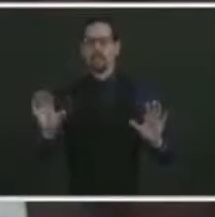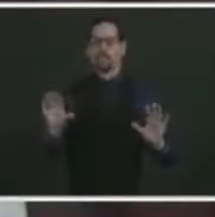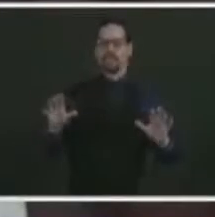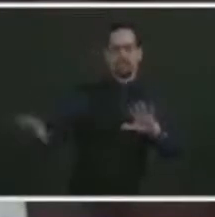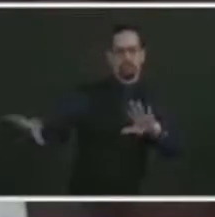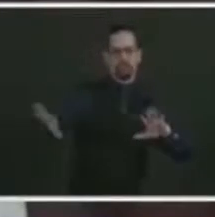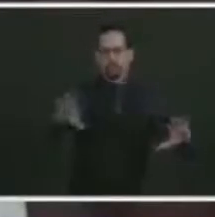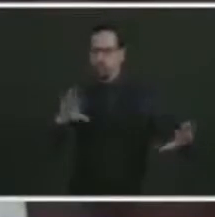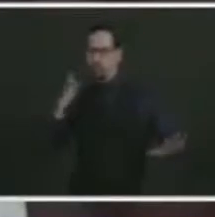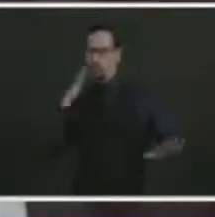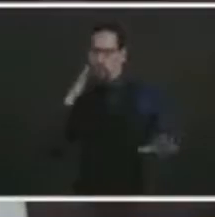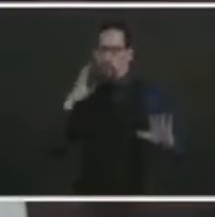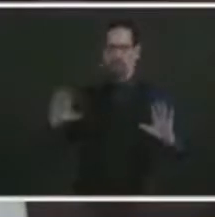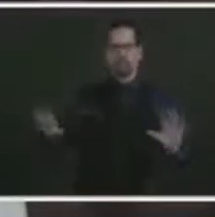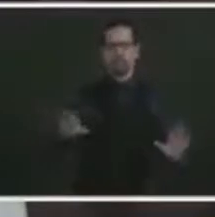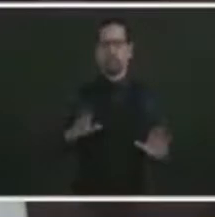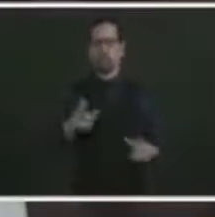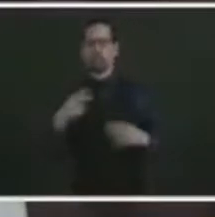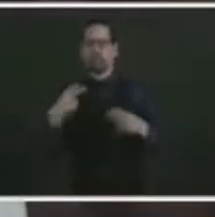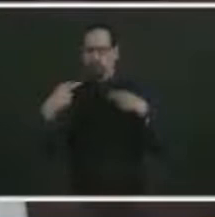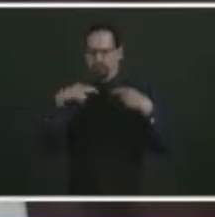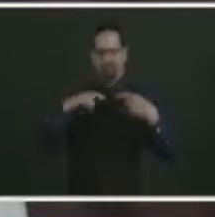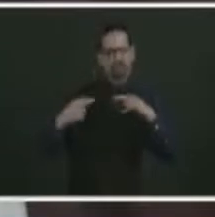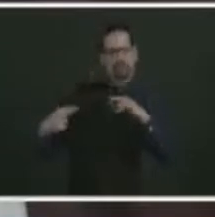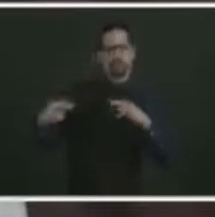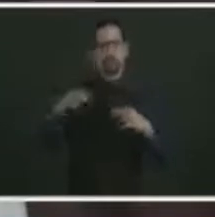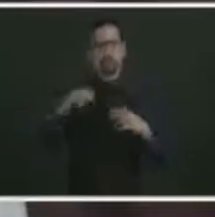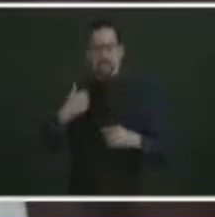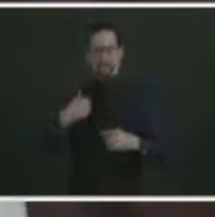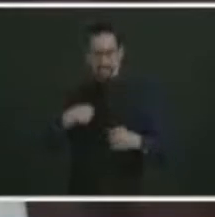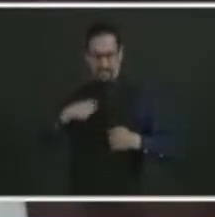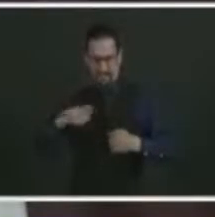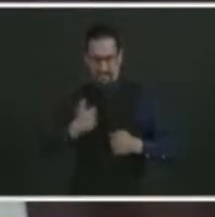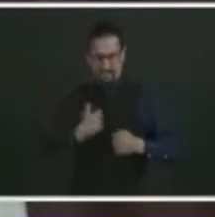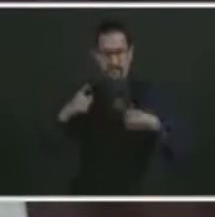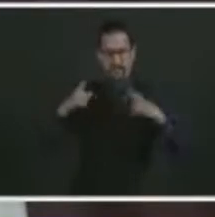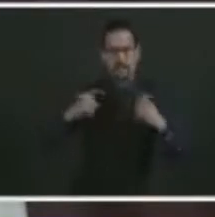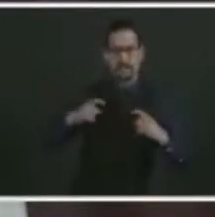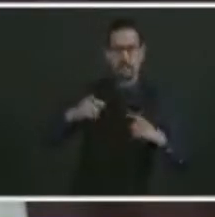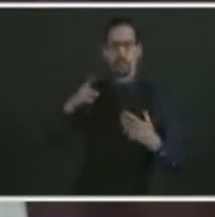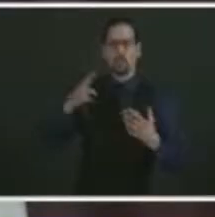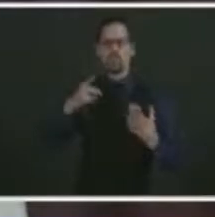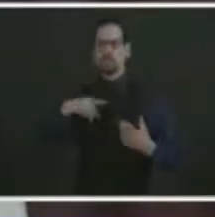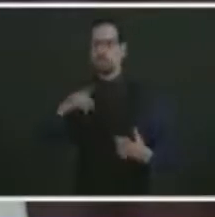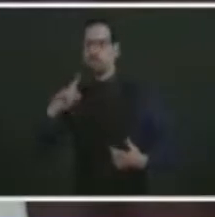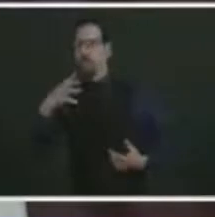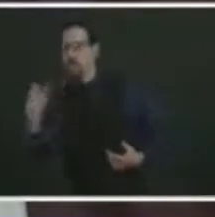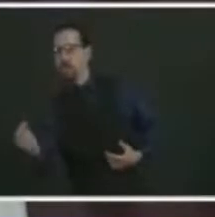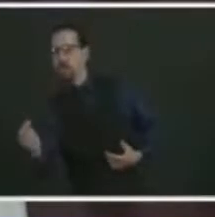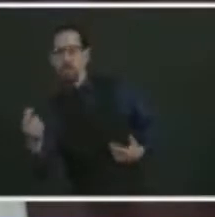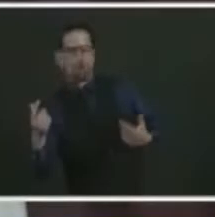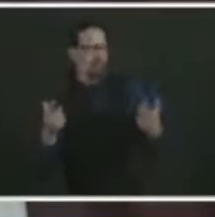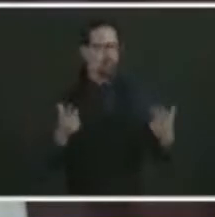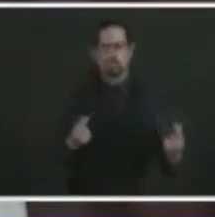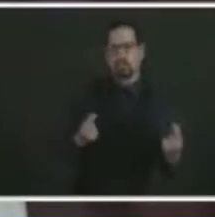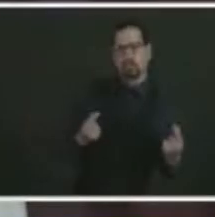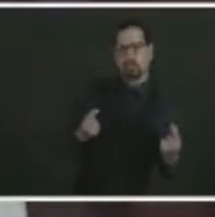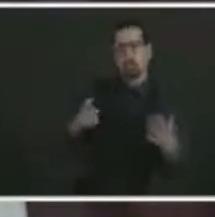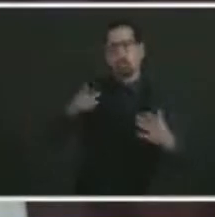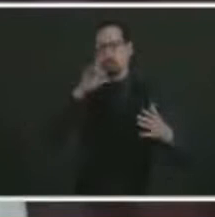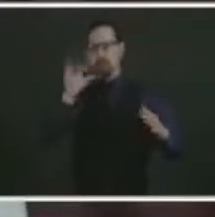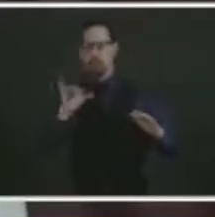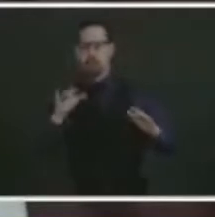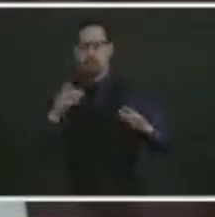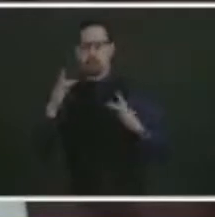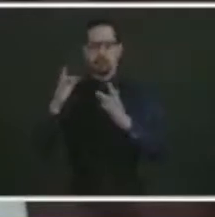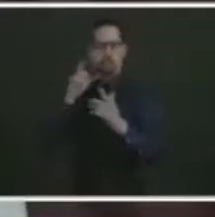tested immediately, and where to go, and how to keep track of your contacts and access